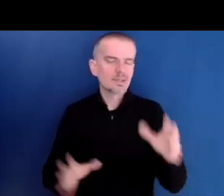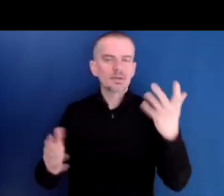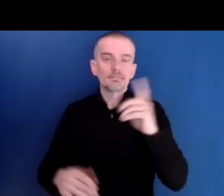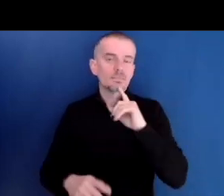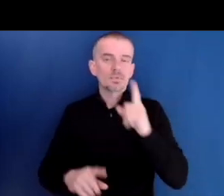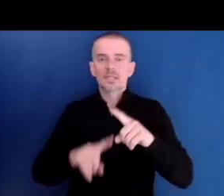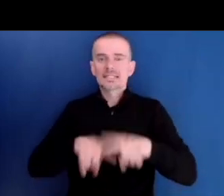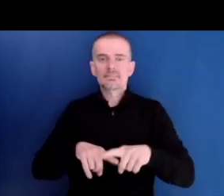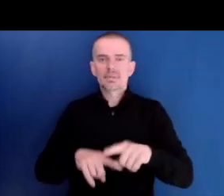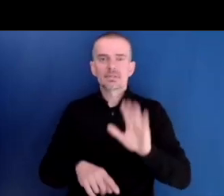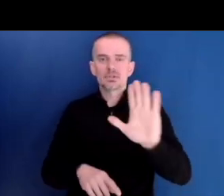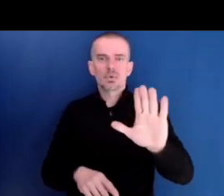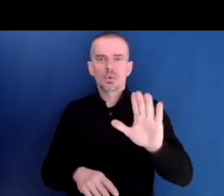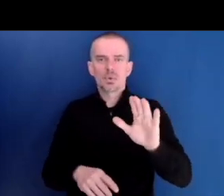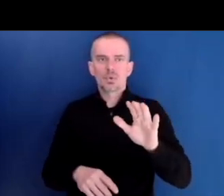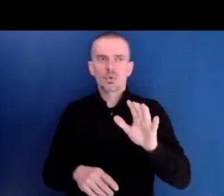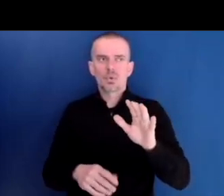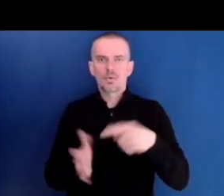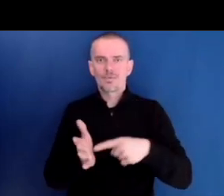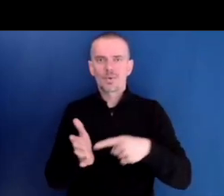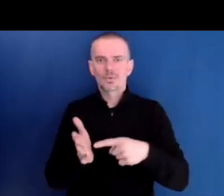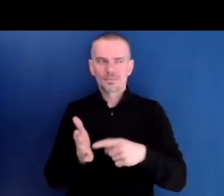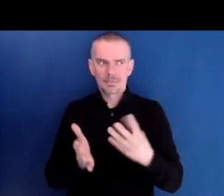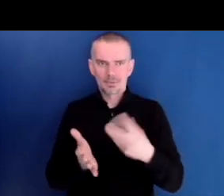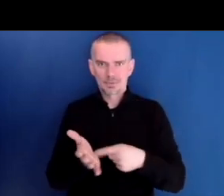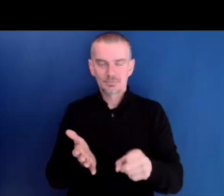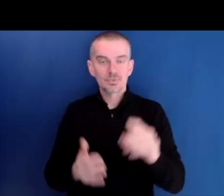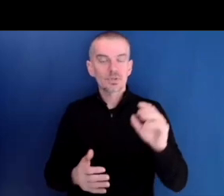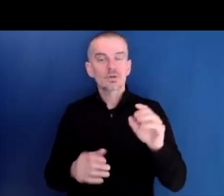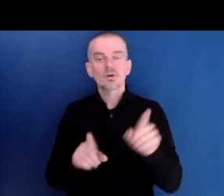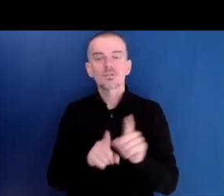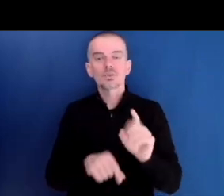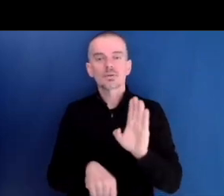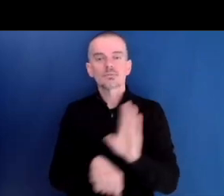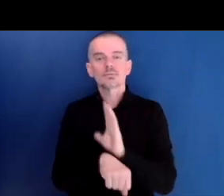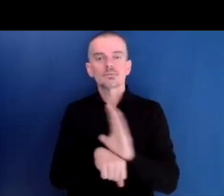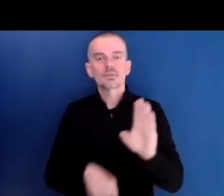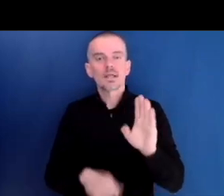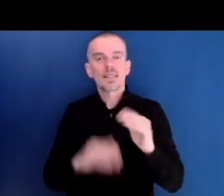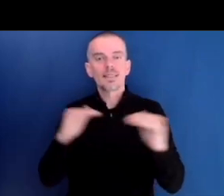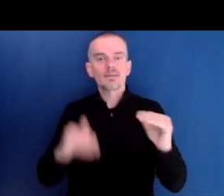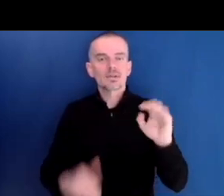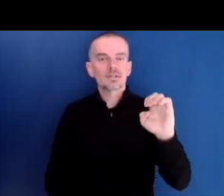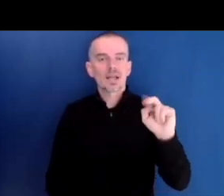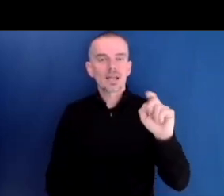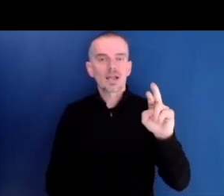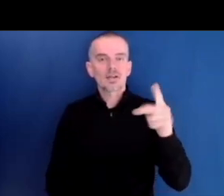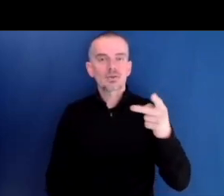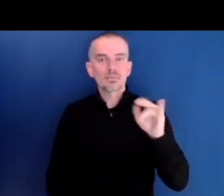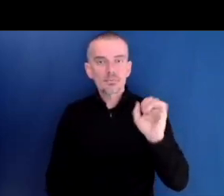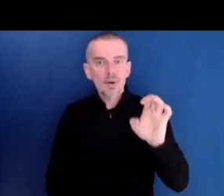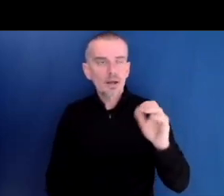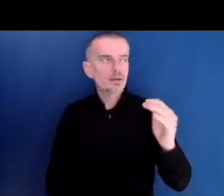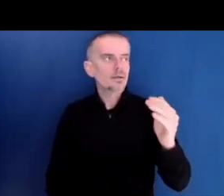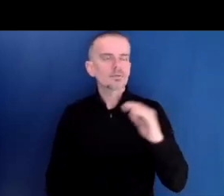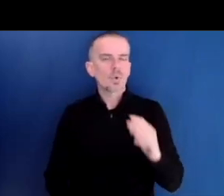your price point is, right? And if you want an enterprise level software or just maybe a starter software, it depends on how big your